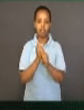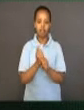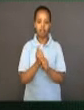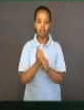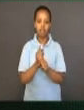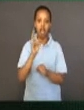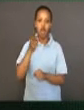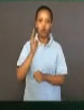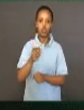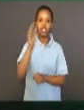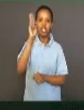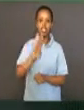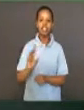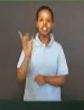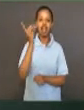cyanide.